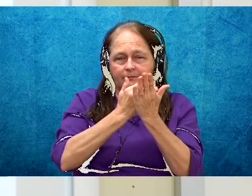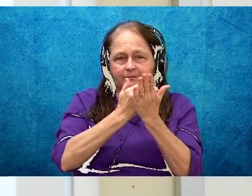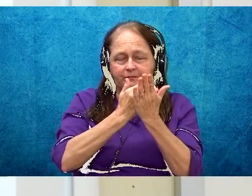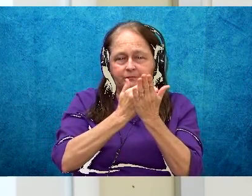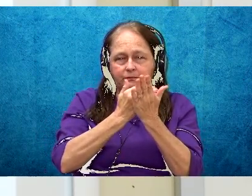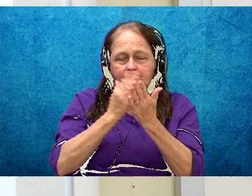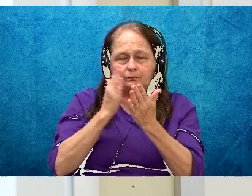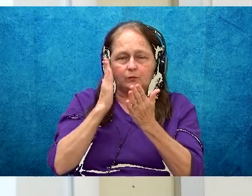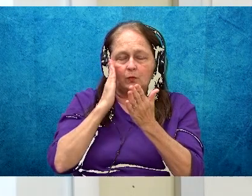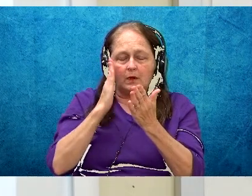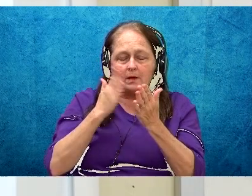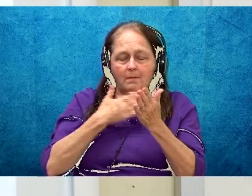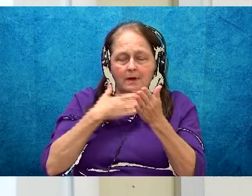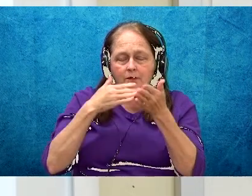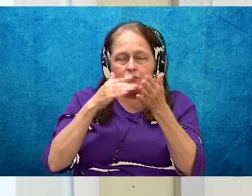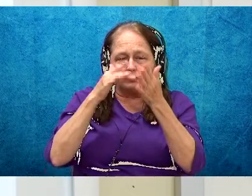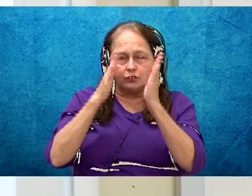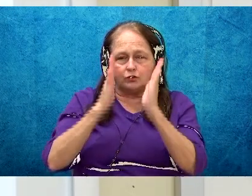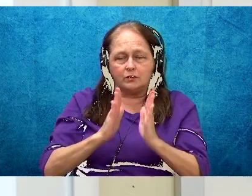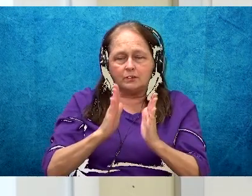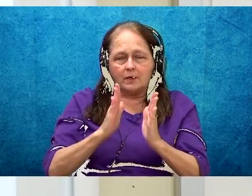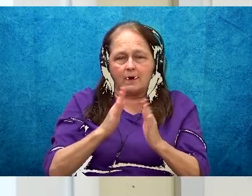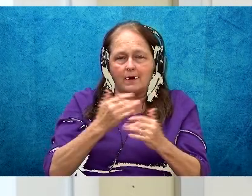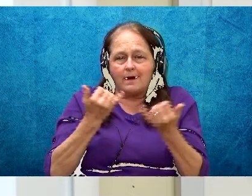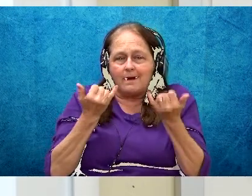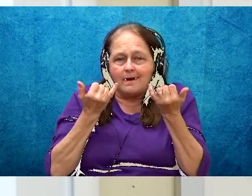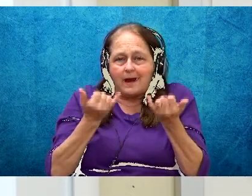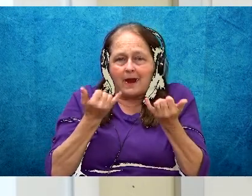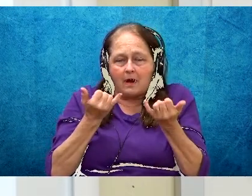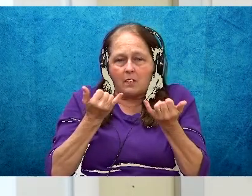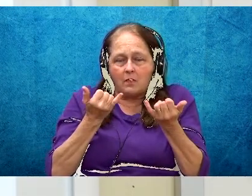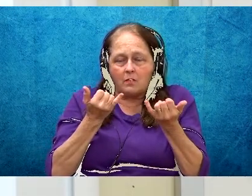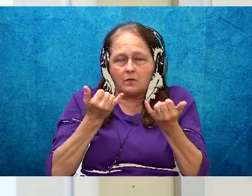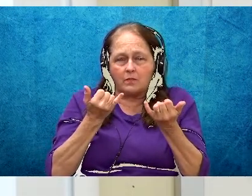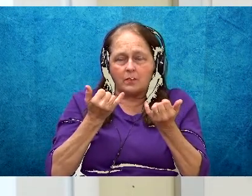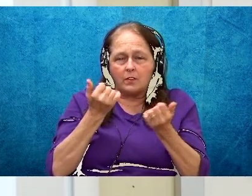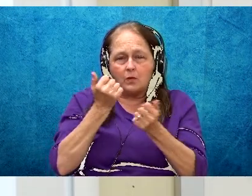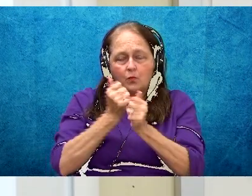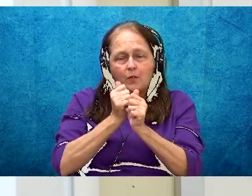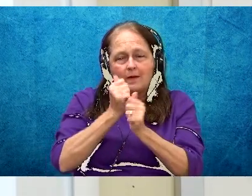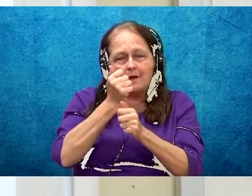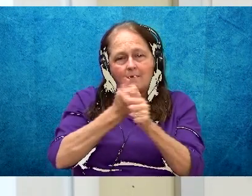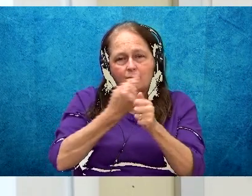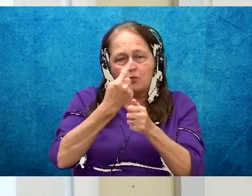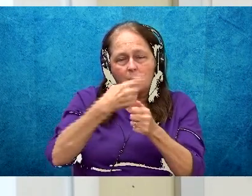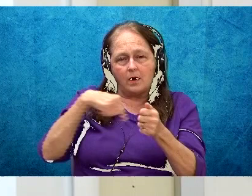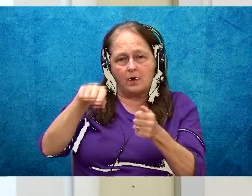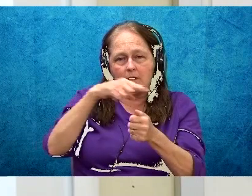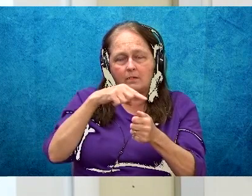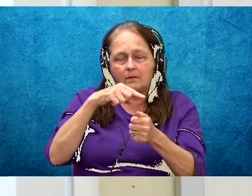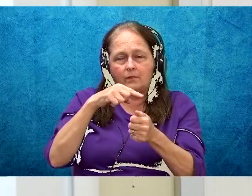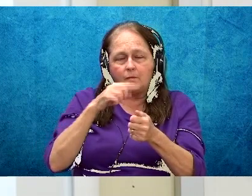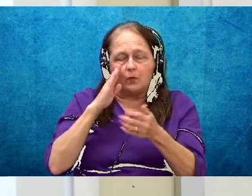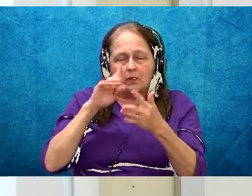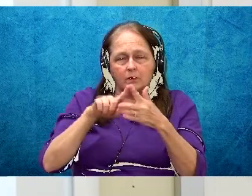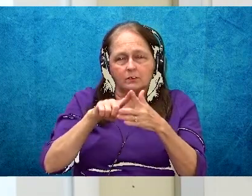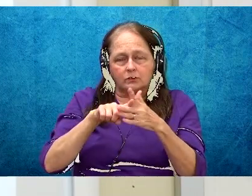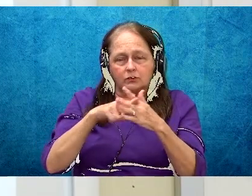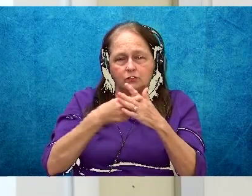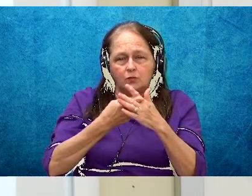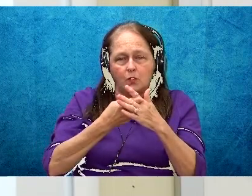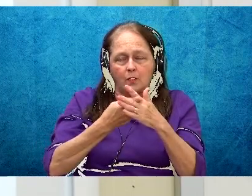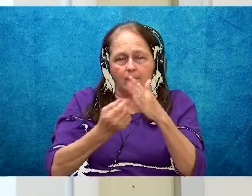out doing with my students. But now I get to do it with everyone in the county. So we're going to start off